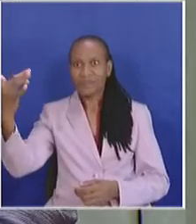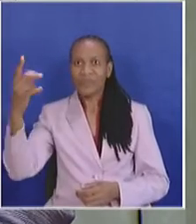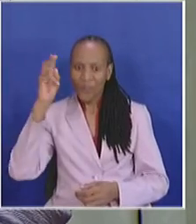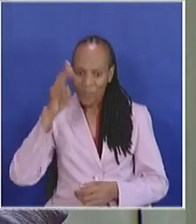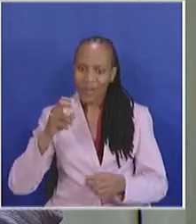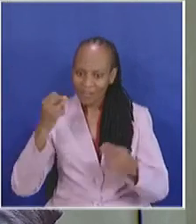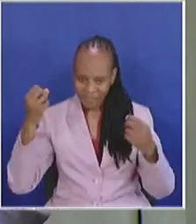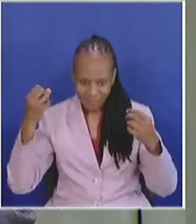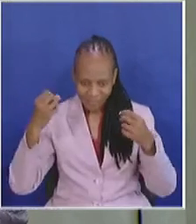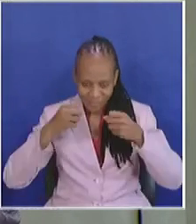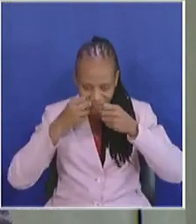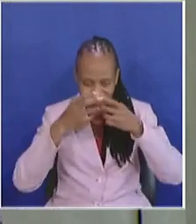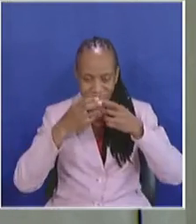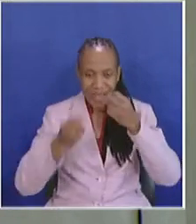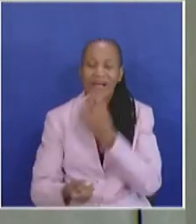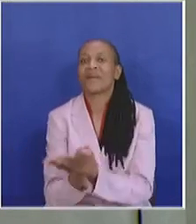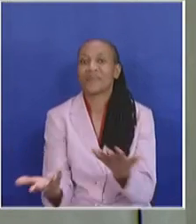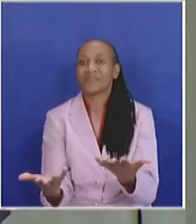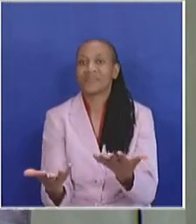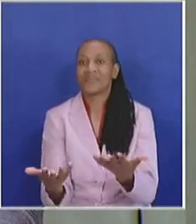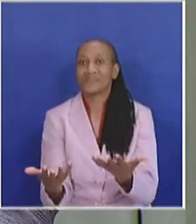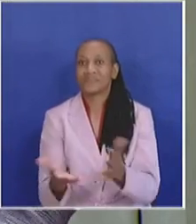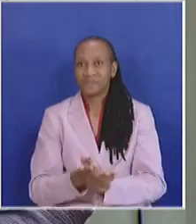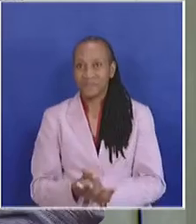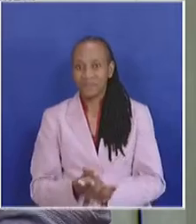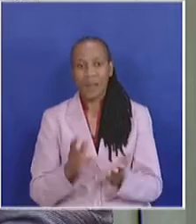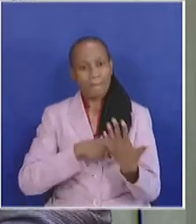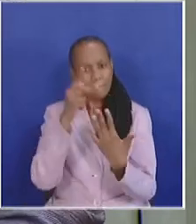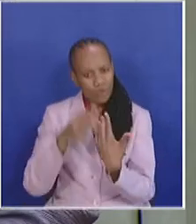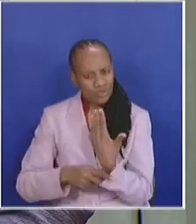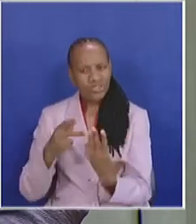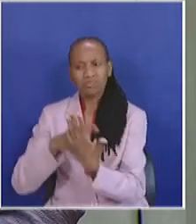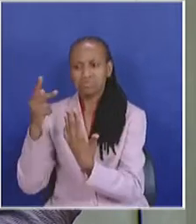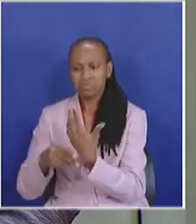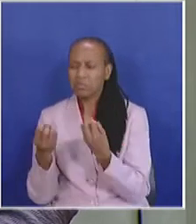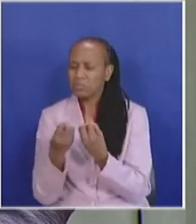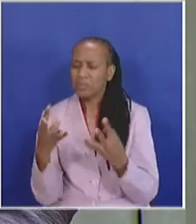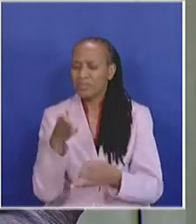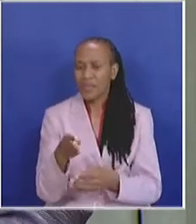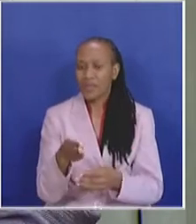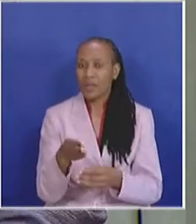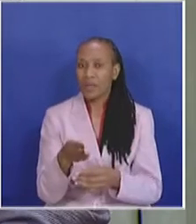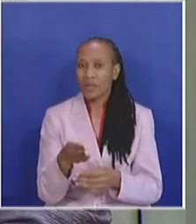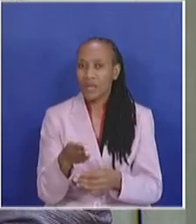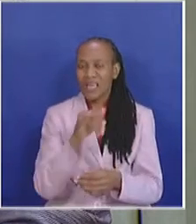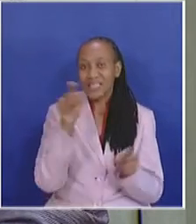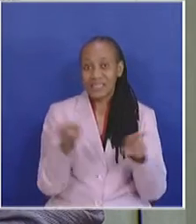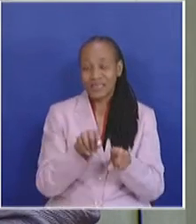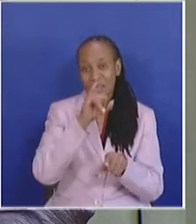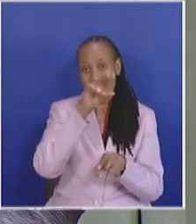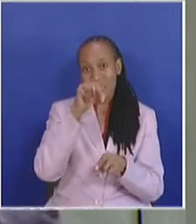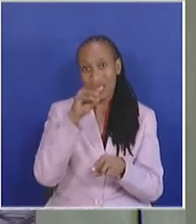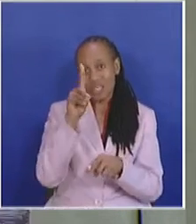realized because it will be easy to move. Amongst these projects, there is Indumo project. This initiative